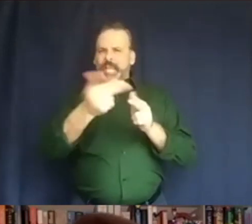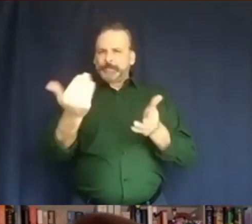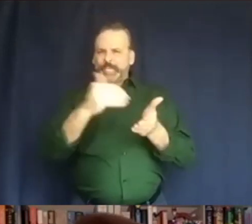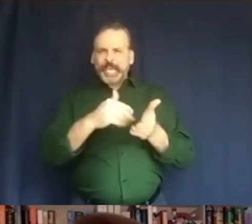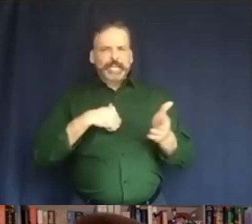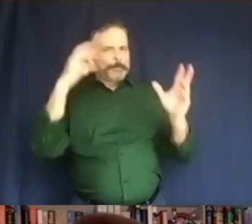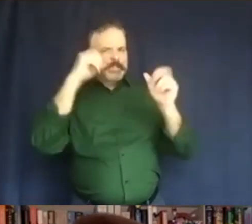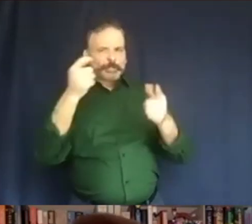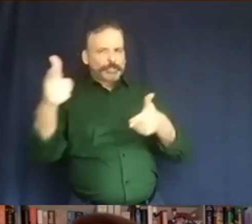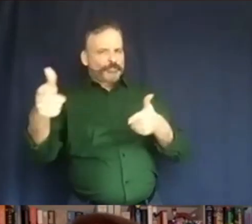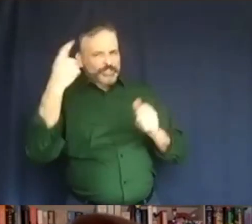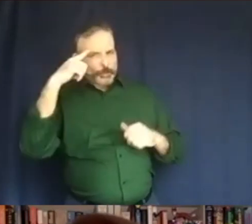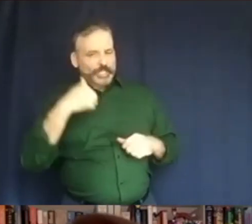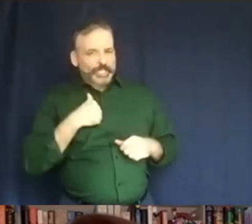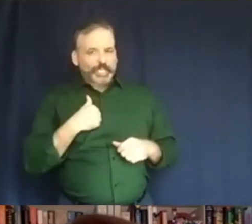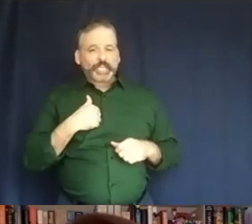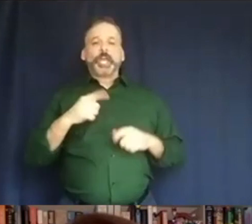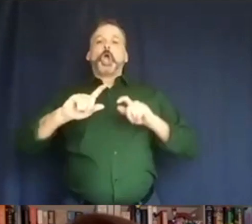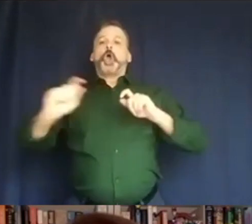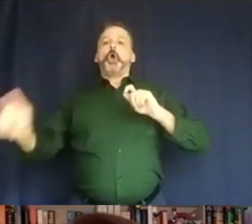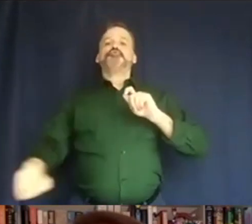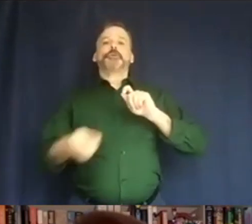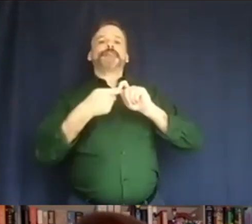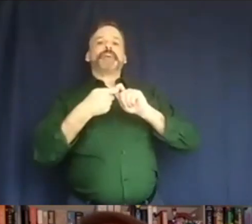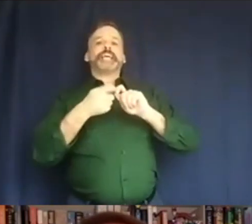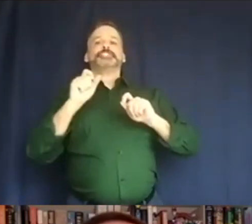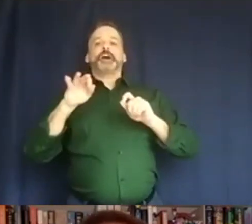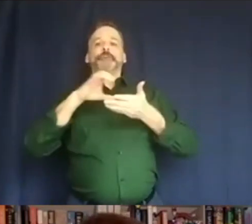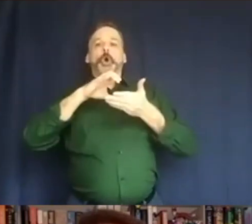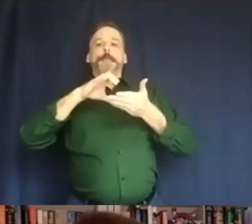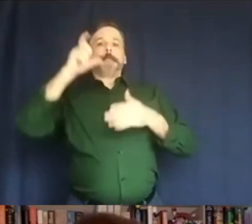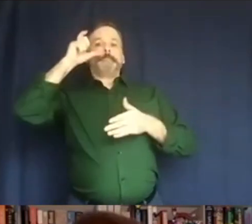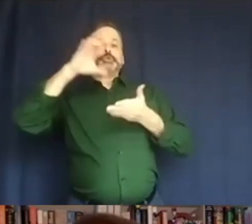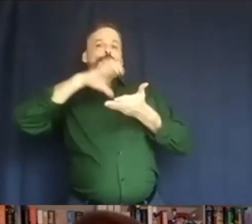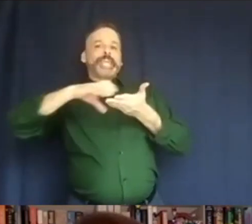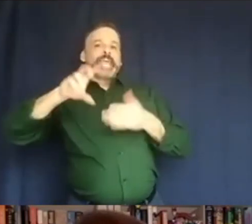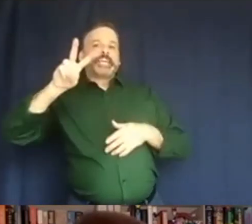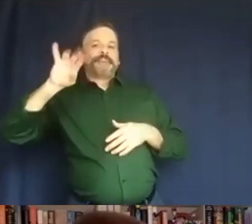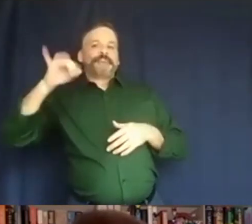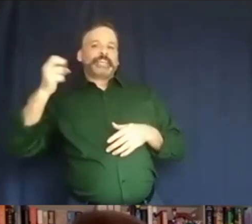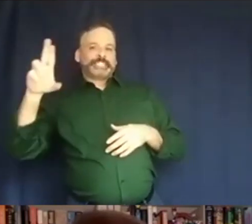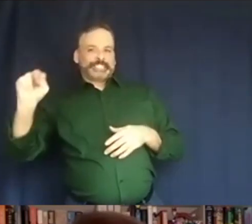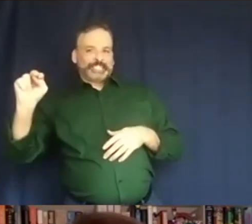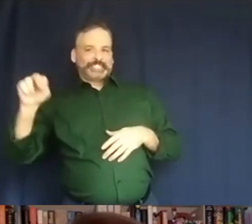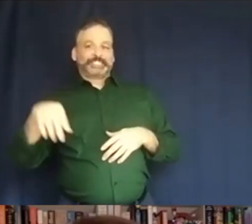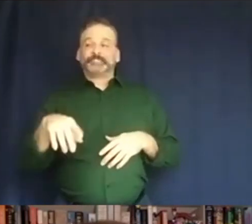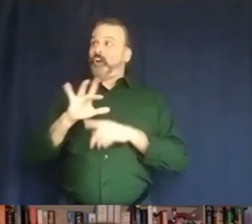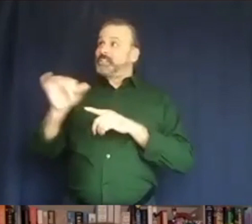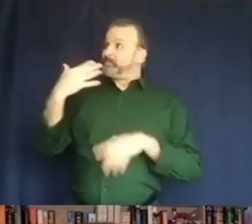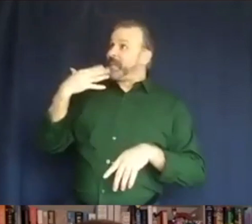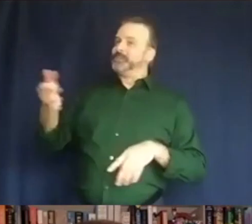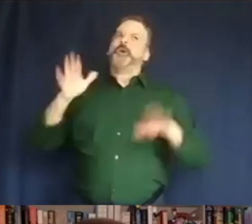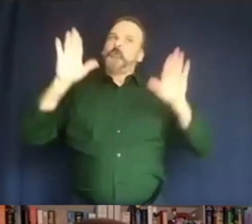too fast for me. Oh yeah, it's Revenge of the Mooncake Vixen by Marilyn Chin. Yeah. Awesome. Okay, thank Wonderful you.